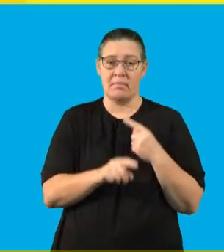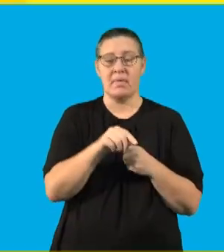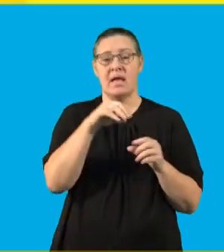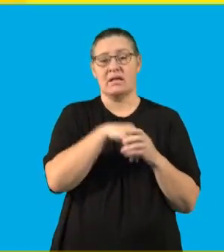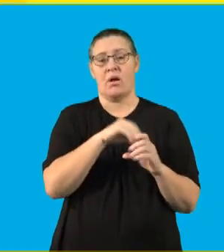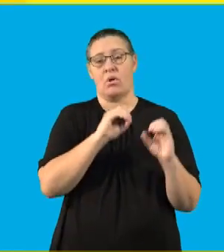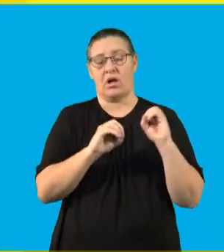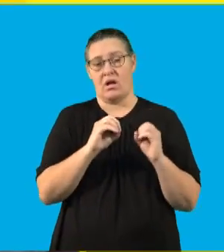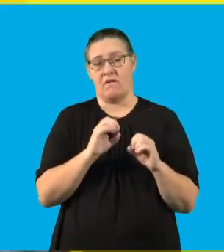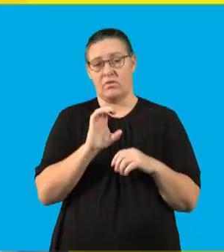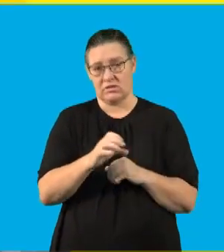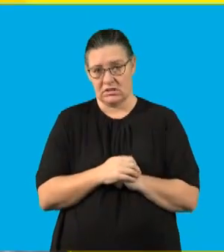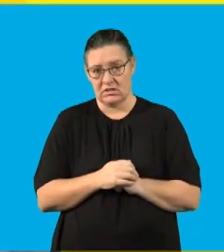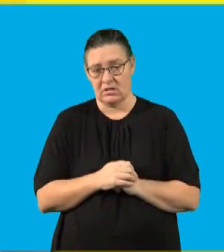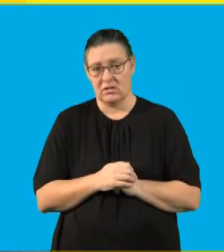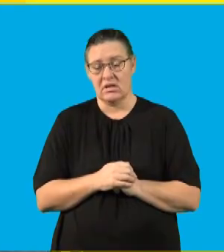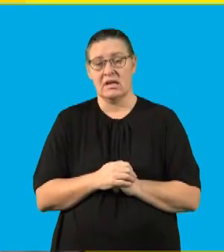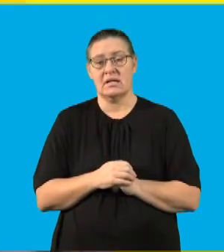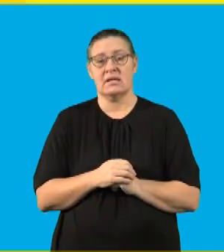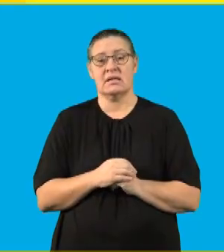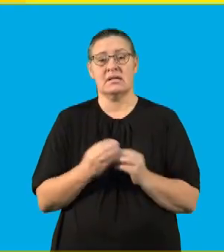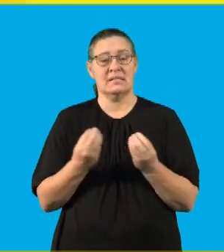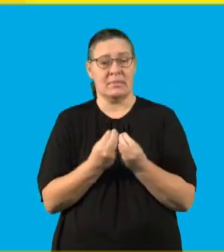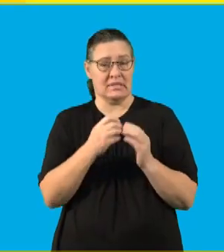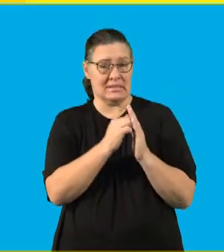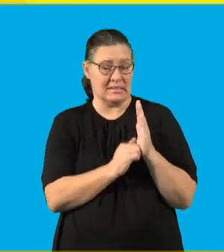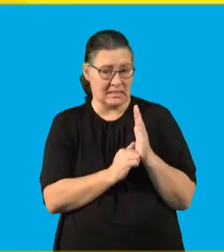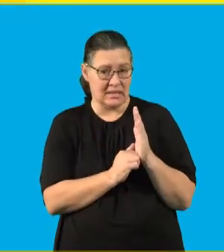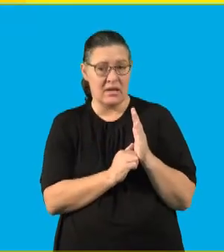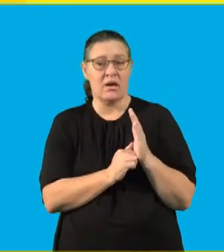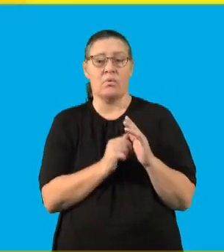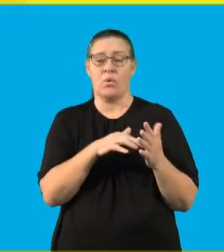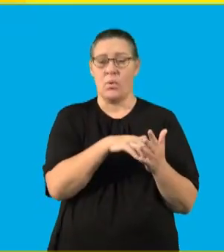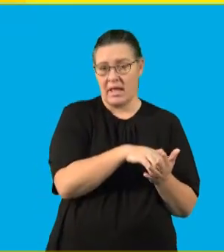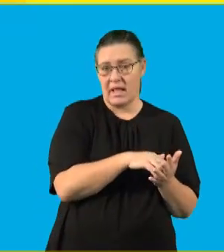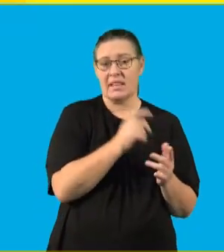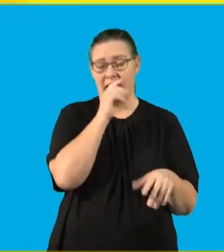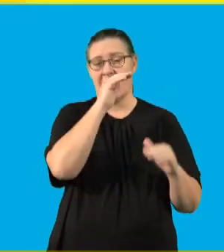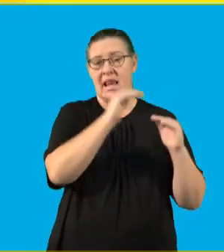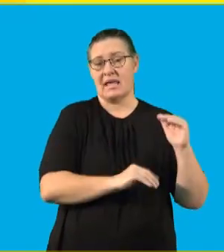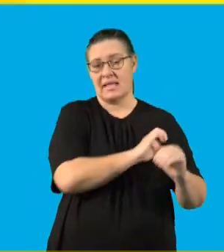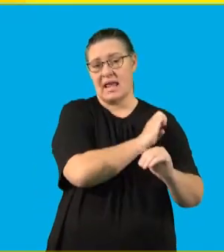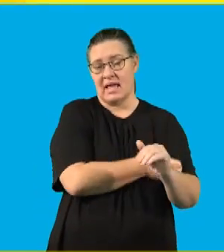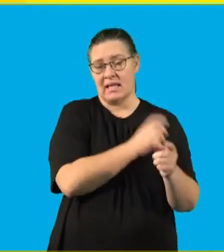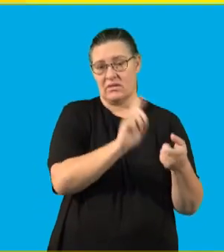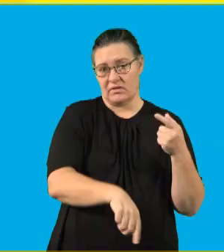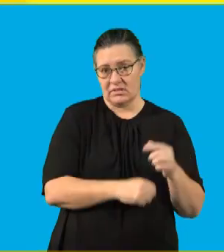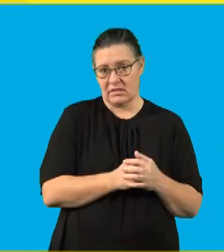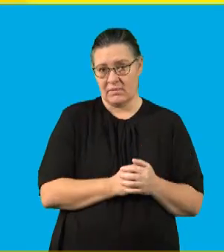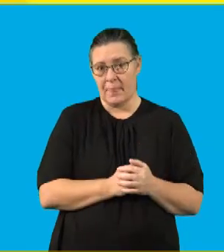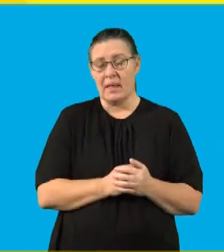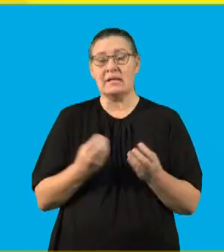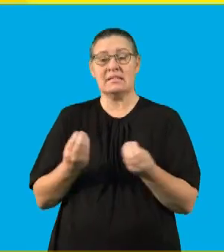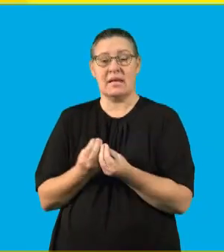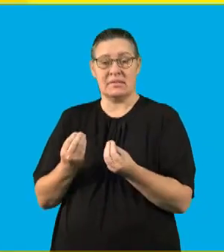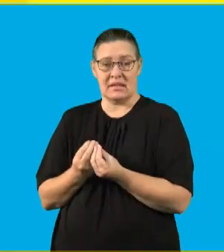those intermolecular forces. We know that substances with weak intermolecular forces, they require less energy to overcome them. However,